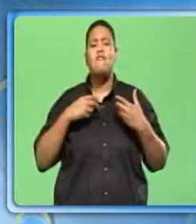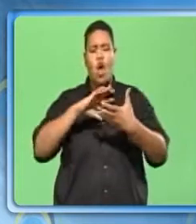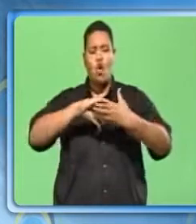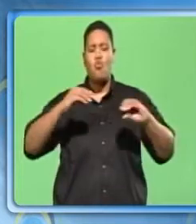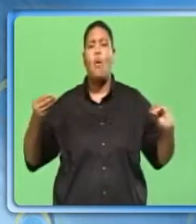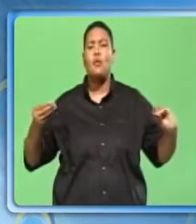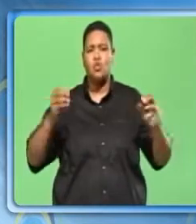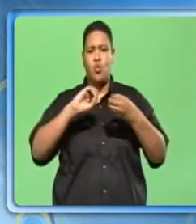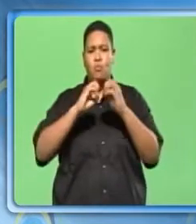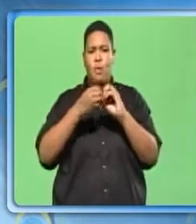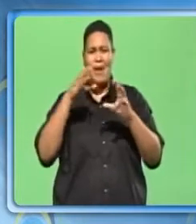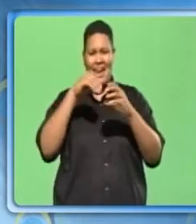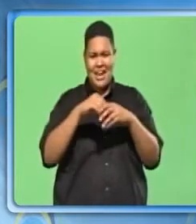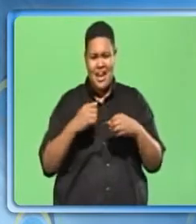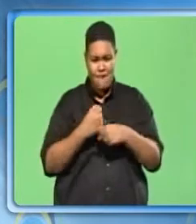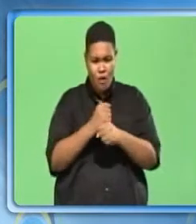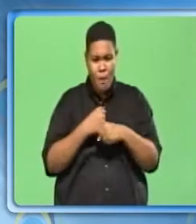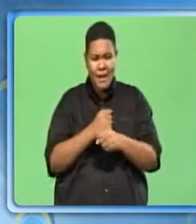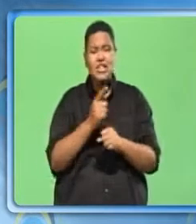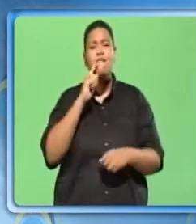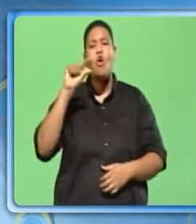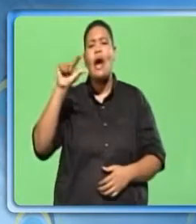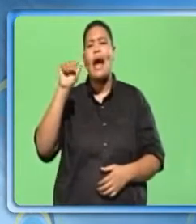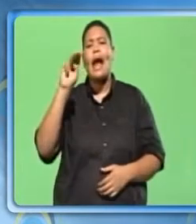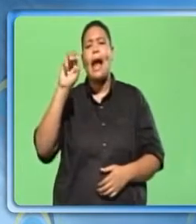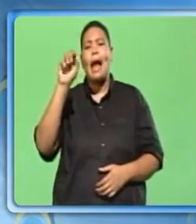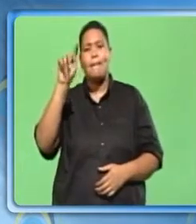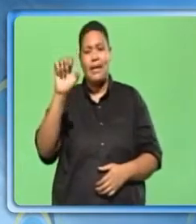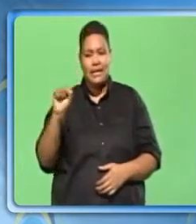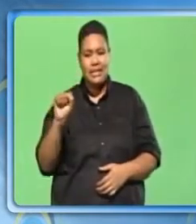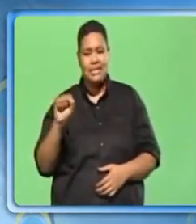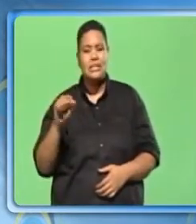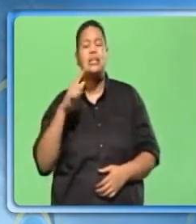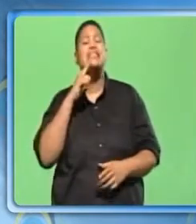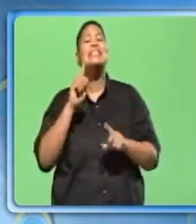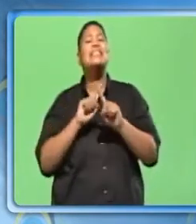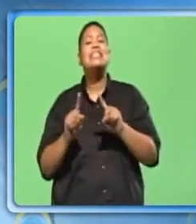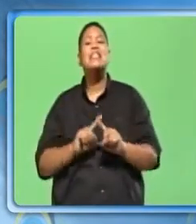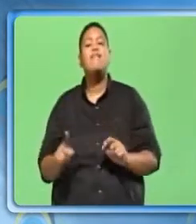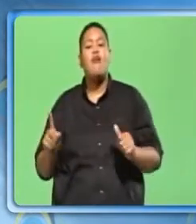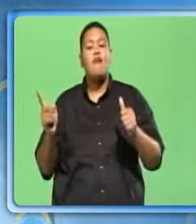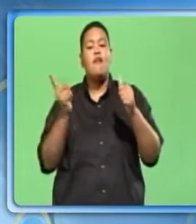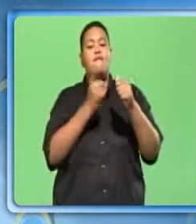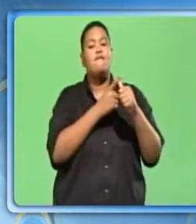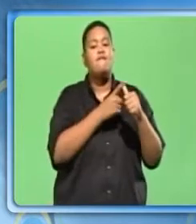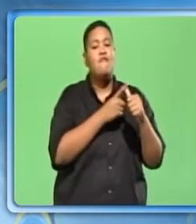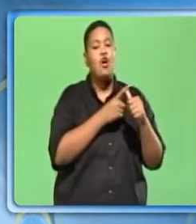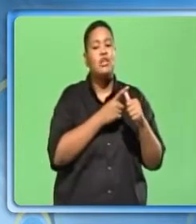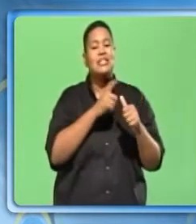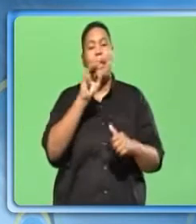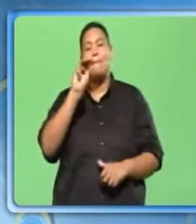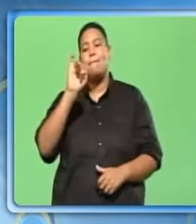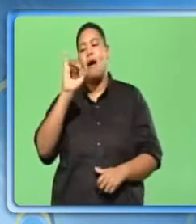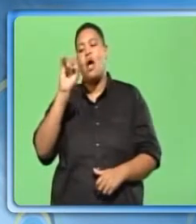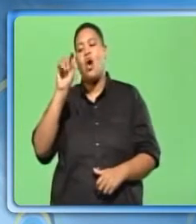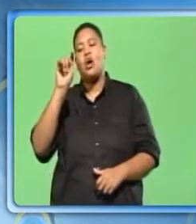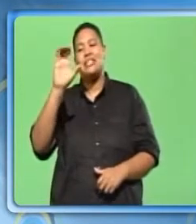chromosome number in the formation of gametes. Stages of the first meiotic division.